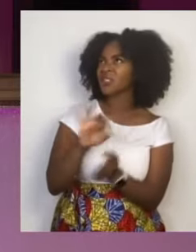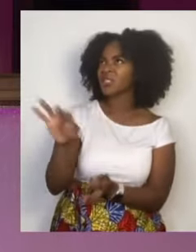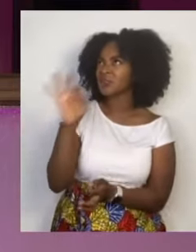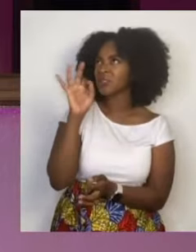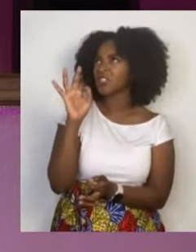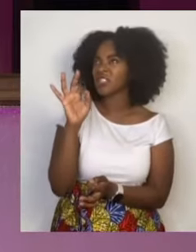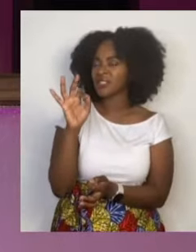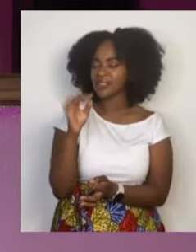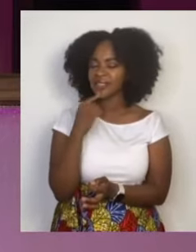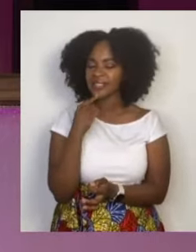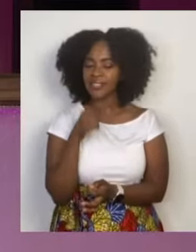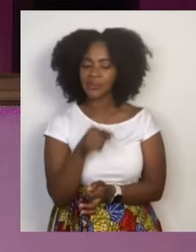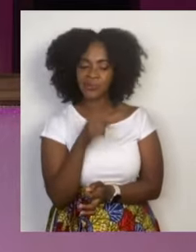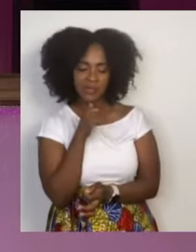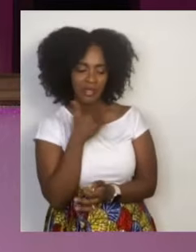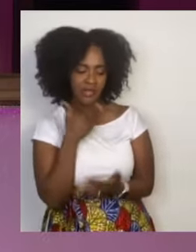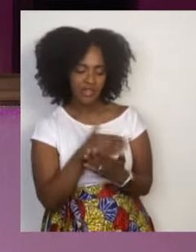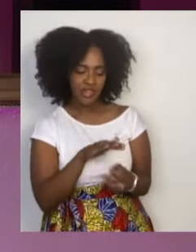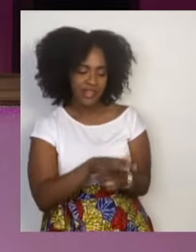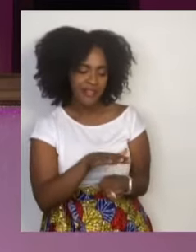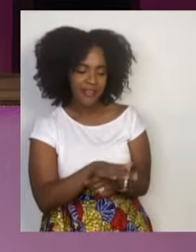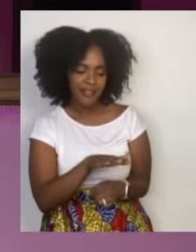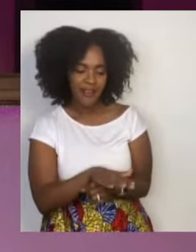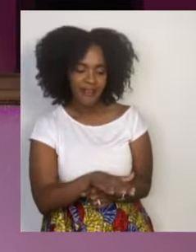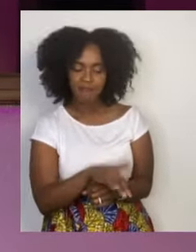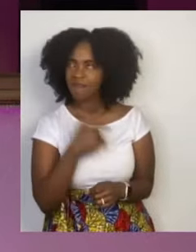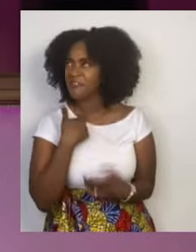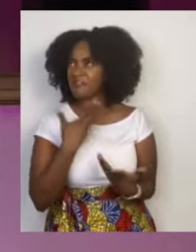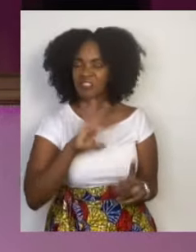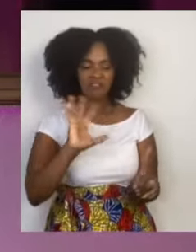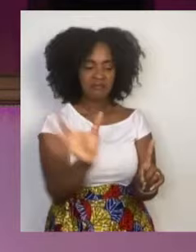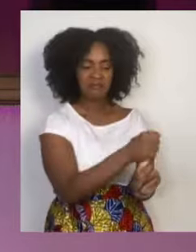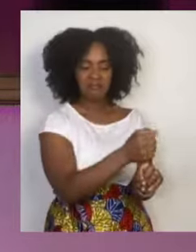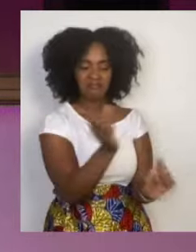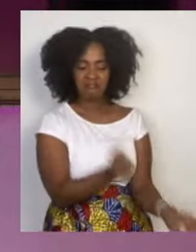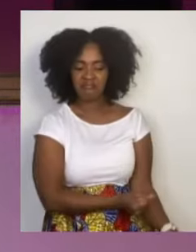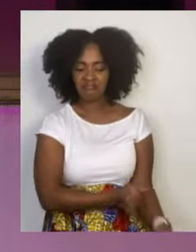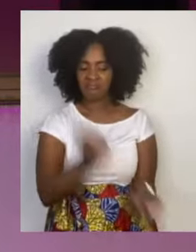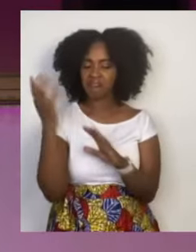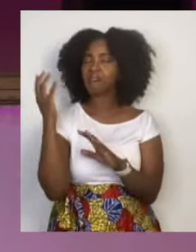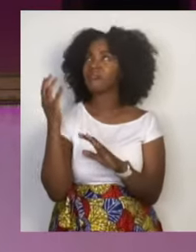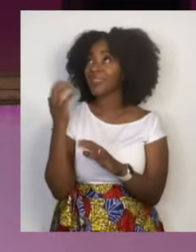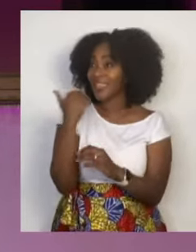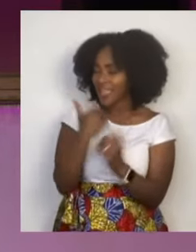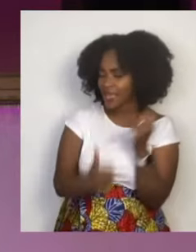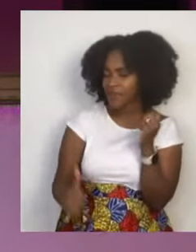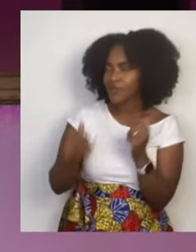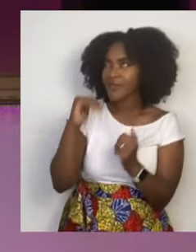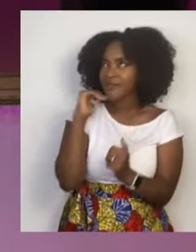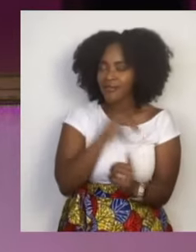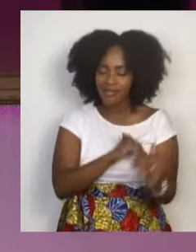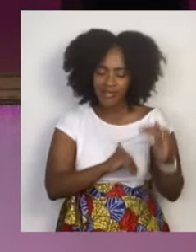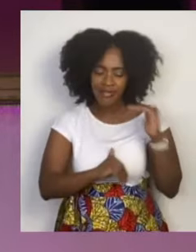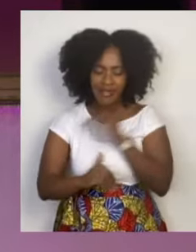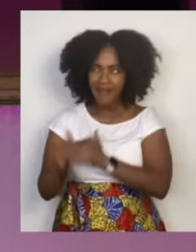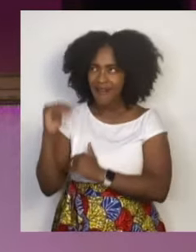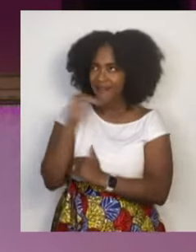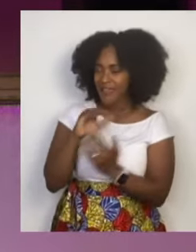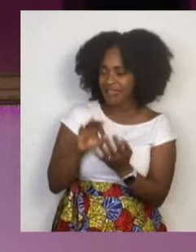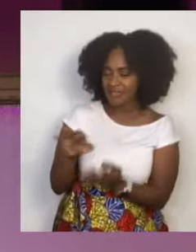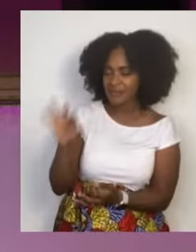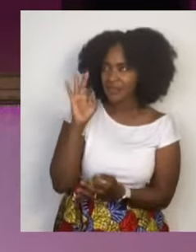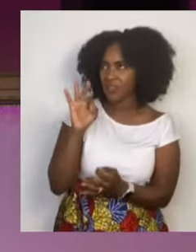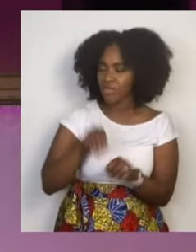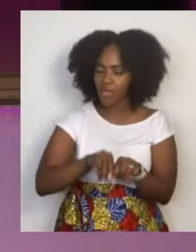up. I arrest every lying spirit that says you'll never get it right.